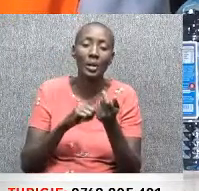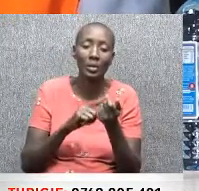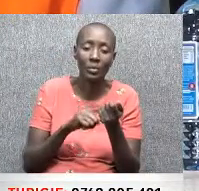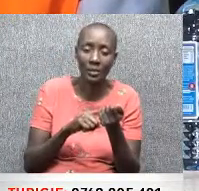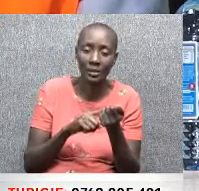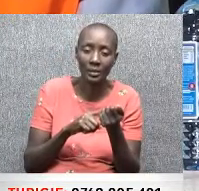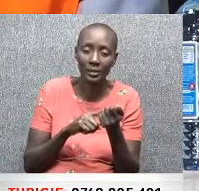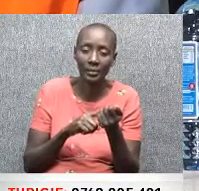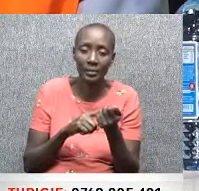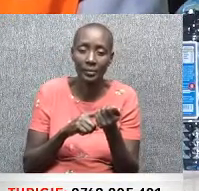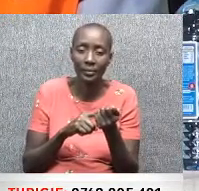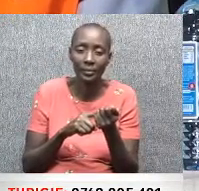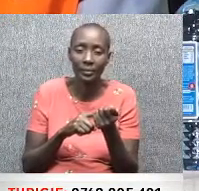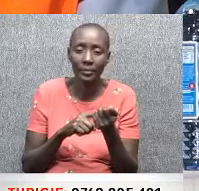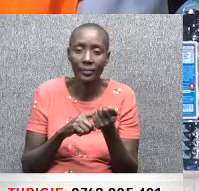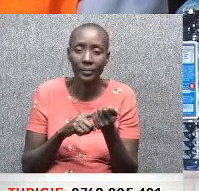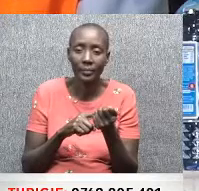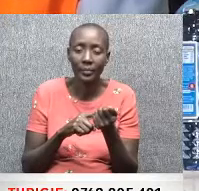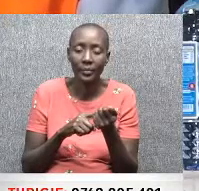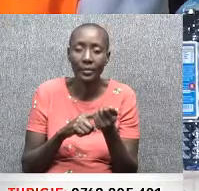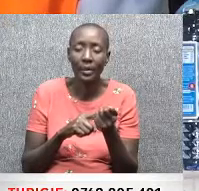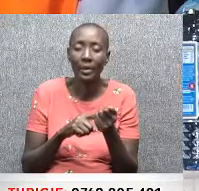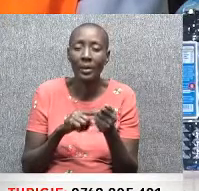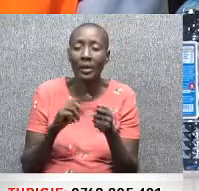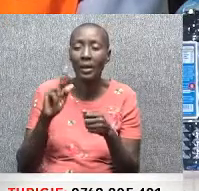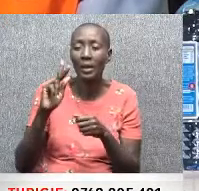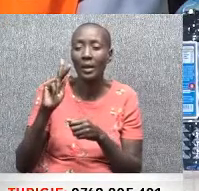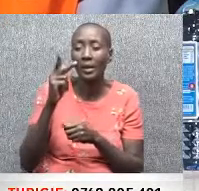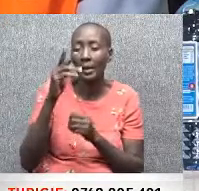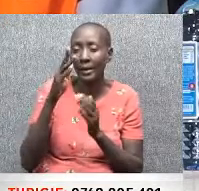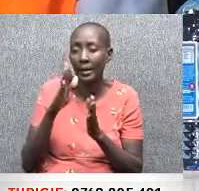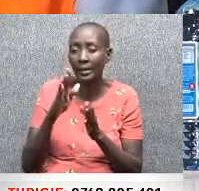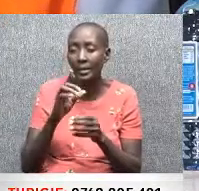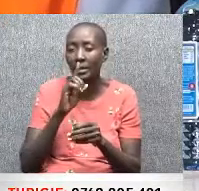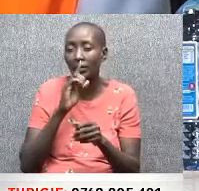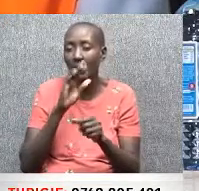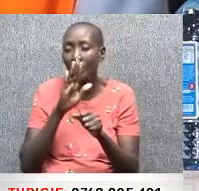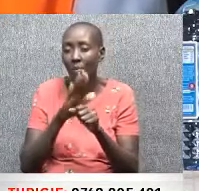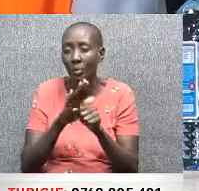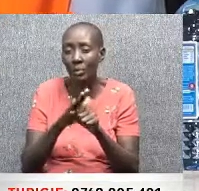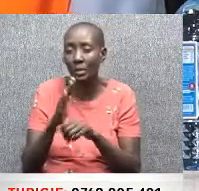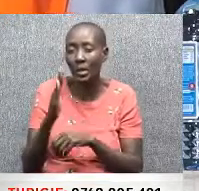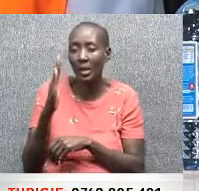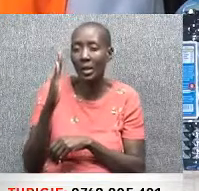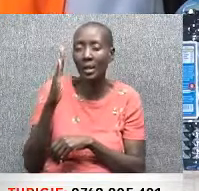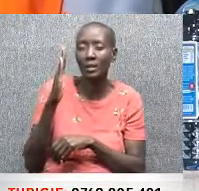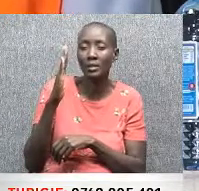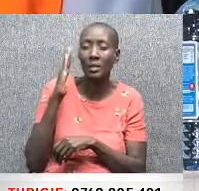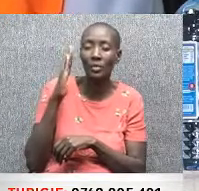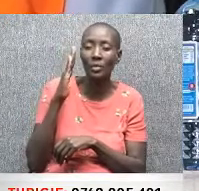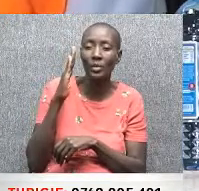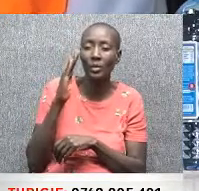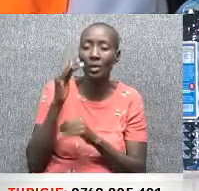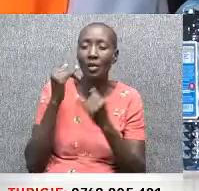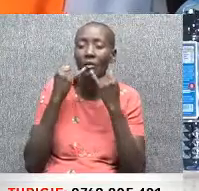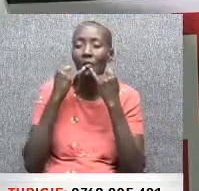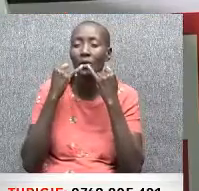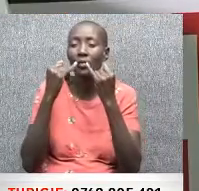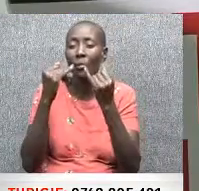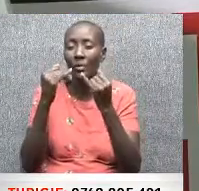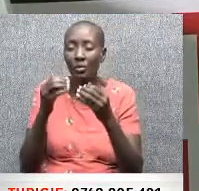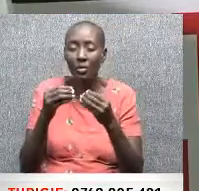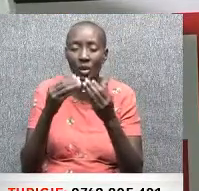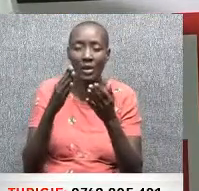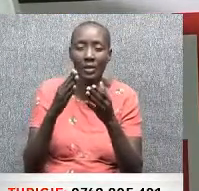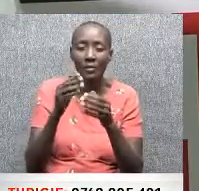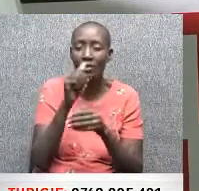Mungi vilevile amewahakikishia Wakenya kwamba kutakuwa na usalama ya data zote watakazopeana kwa wale watakaoendesha shughuli hiyo. When